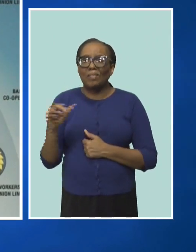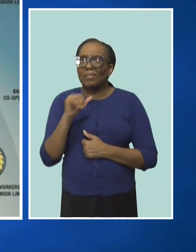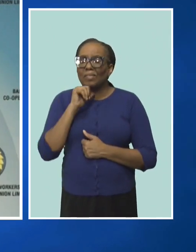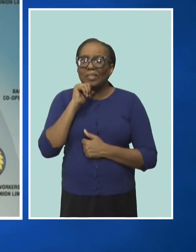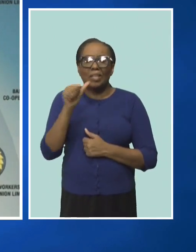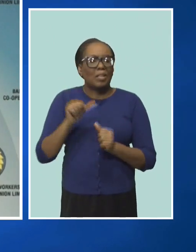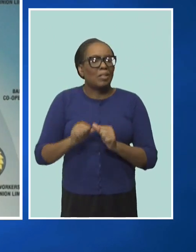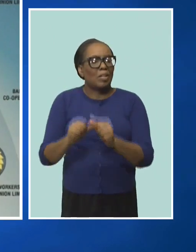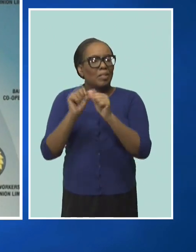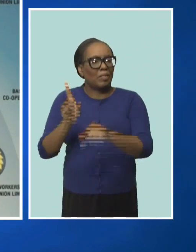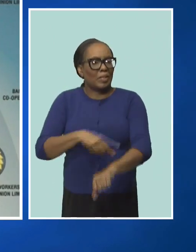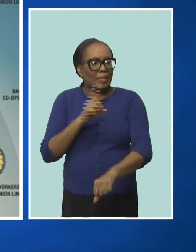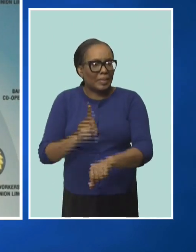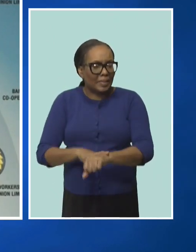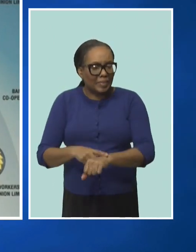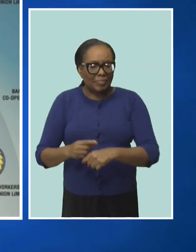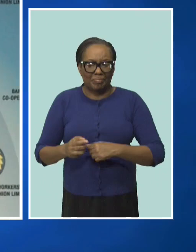years.